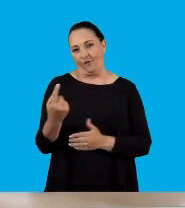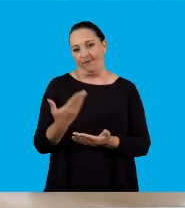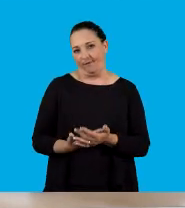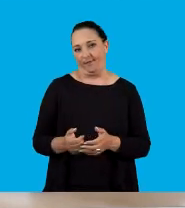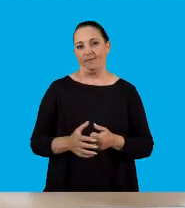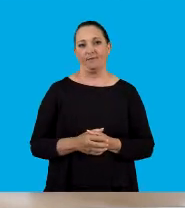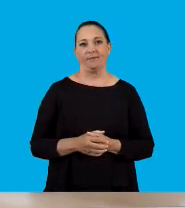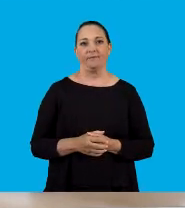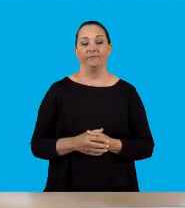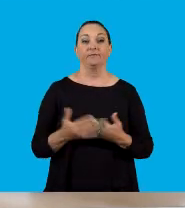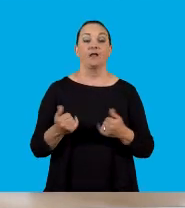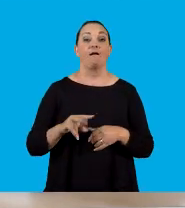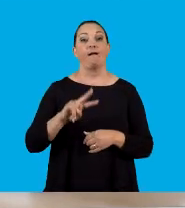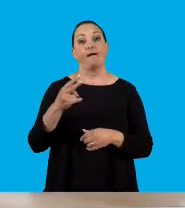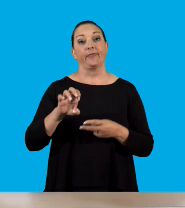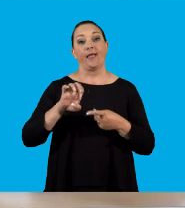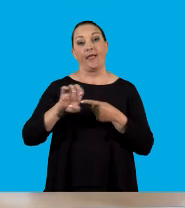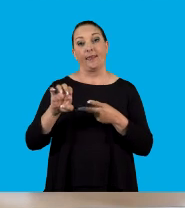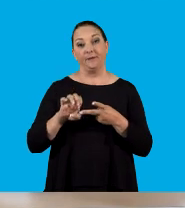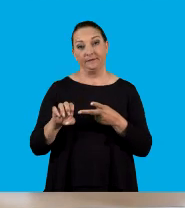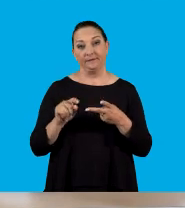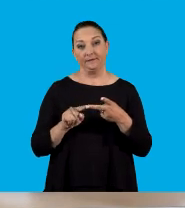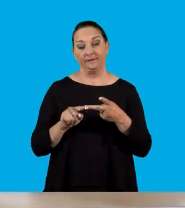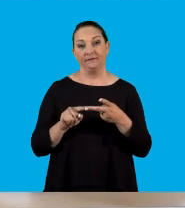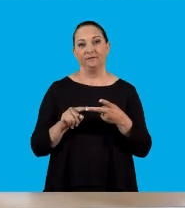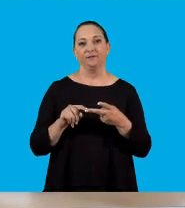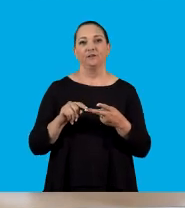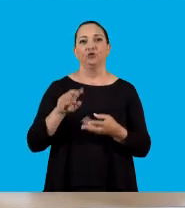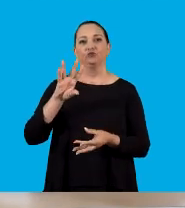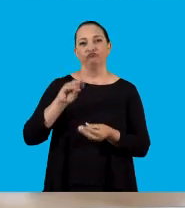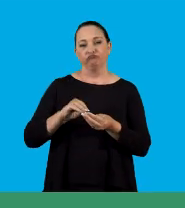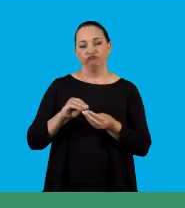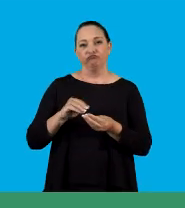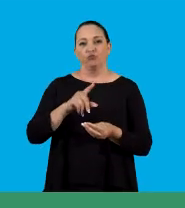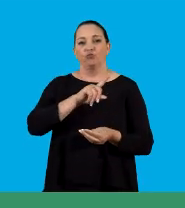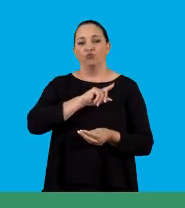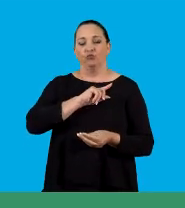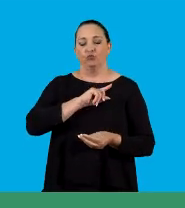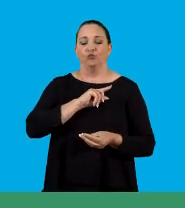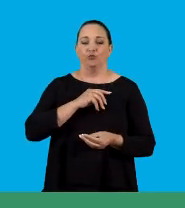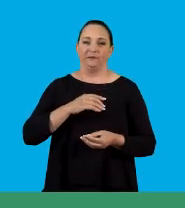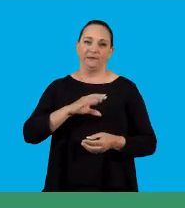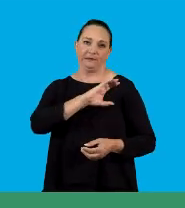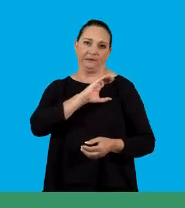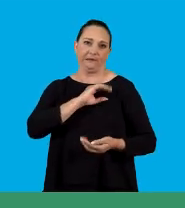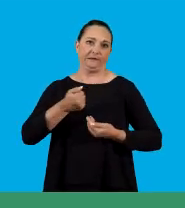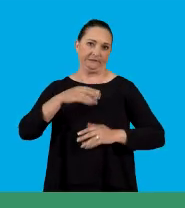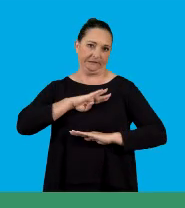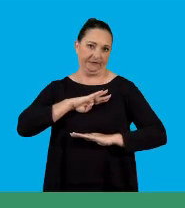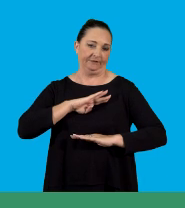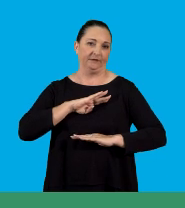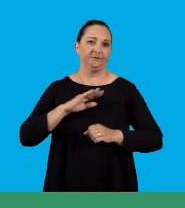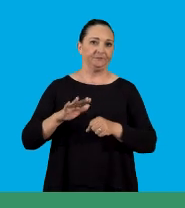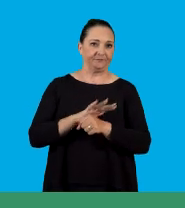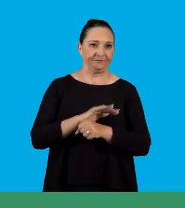then we move into another element that was identified. This was your total client satisfaction. It was identified. But then